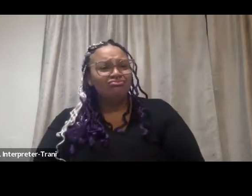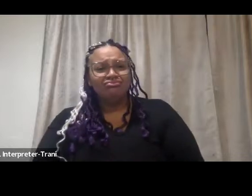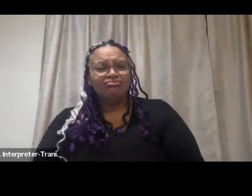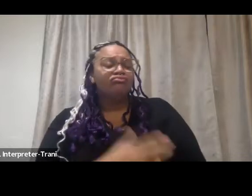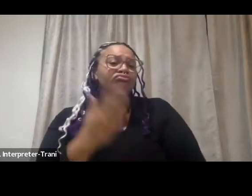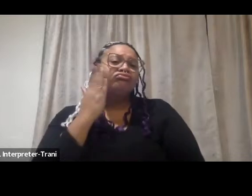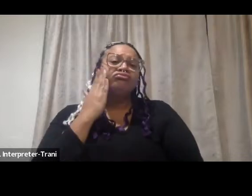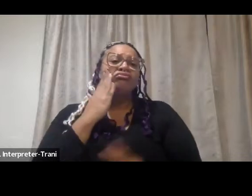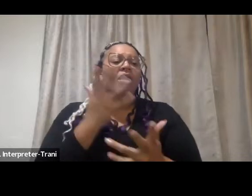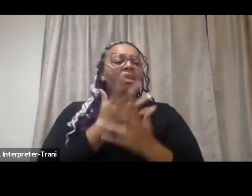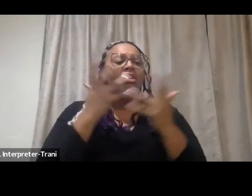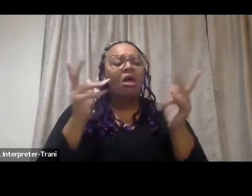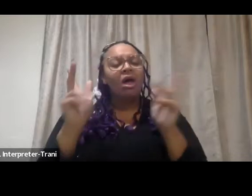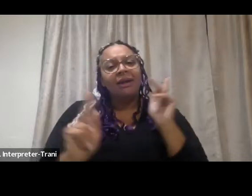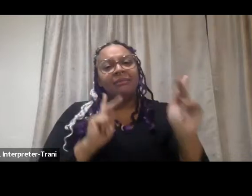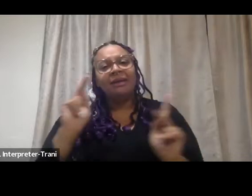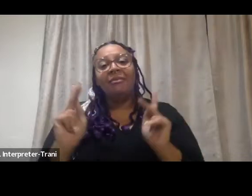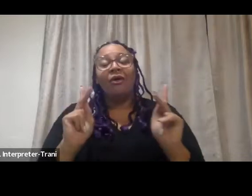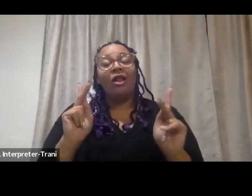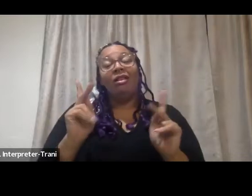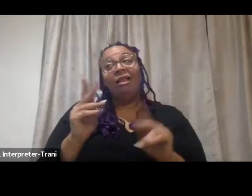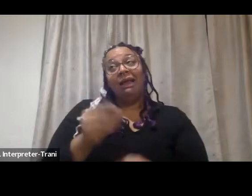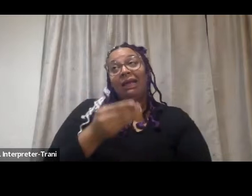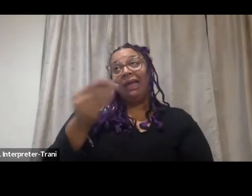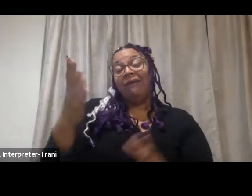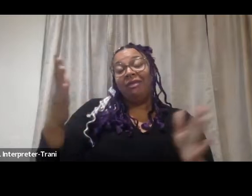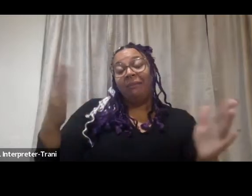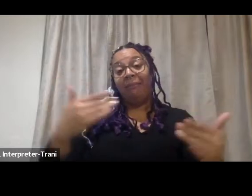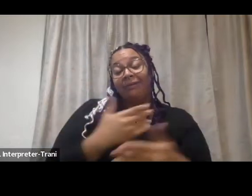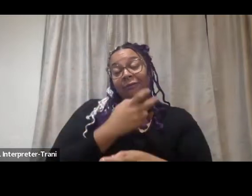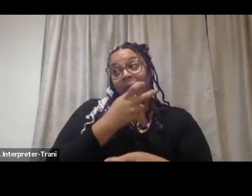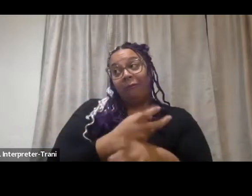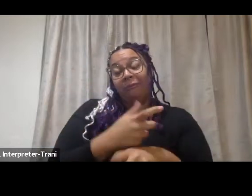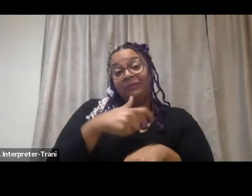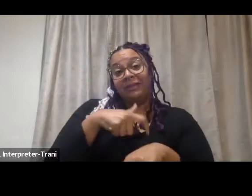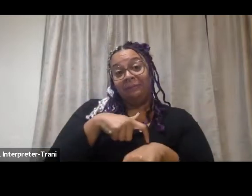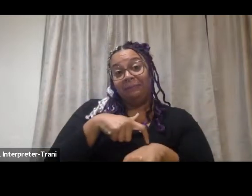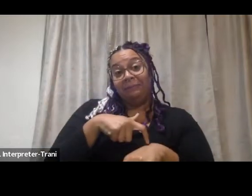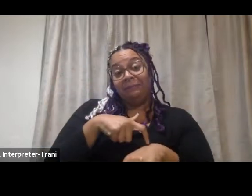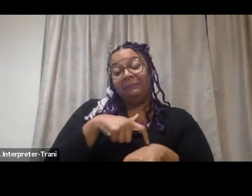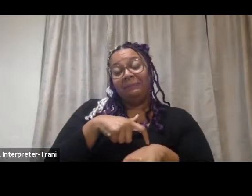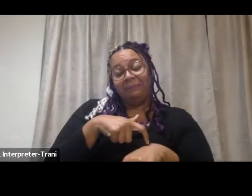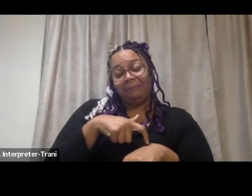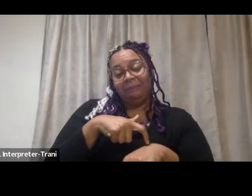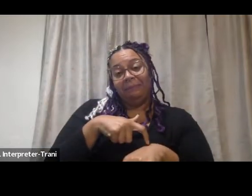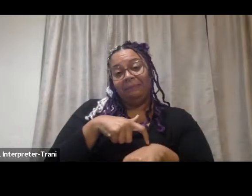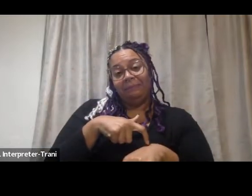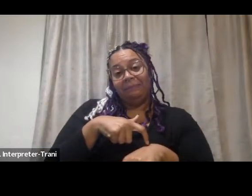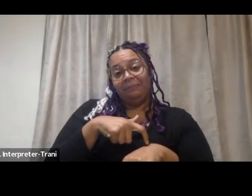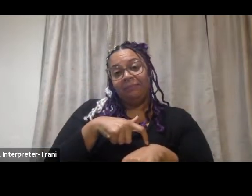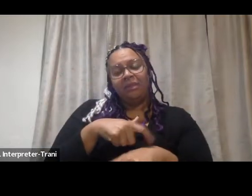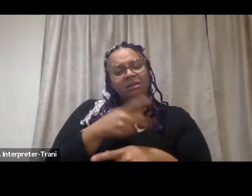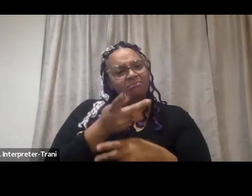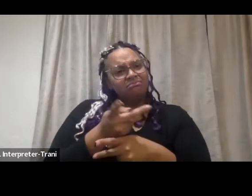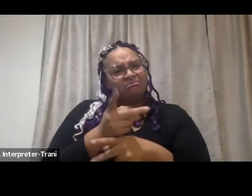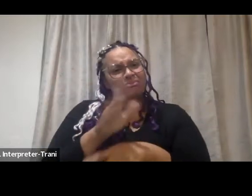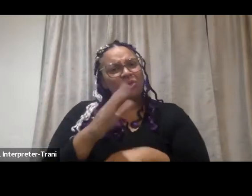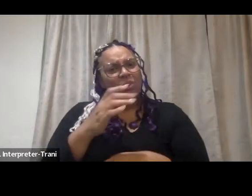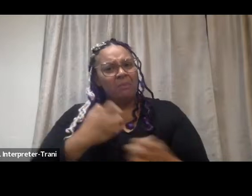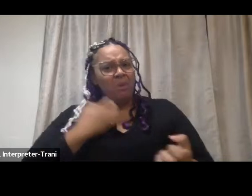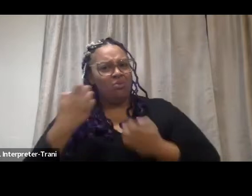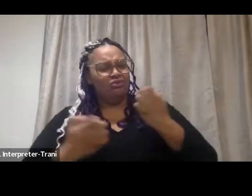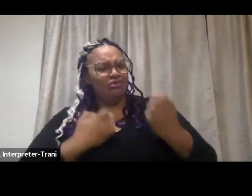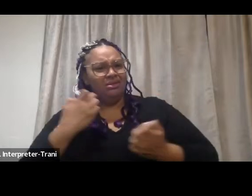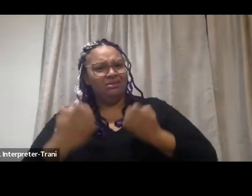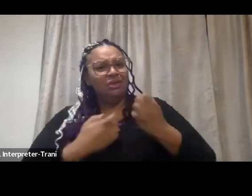people give the Pisceans a real hard time. Tend your emotions. You can